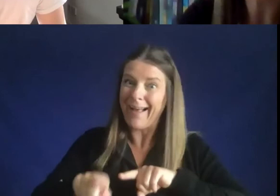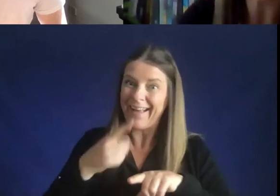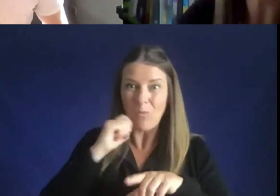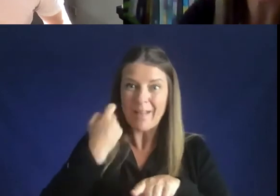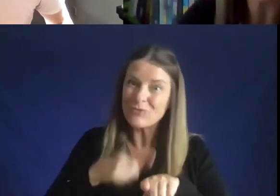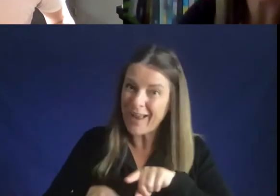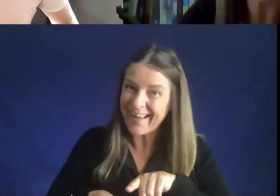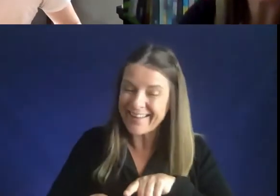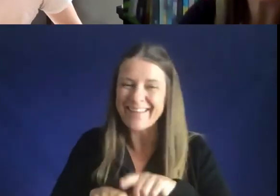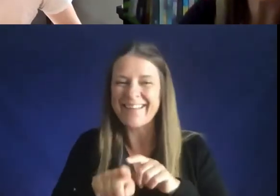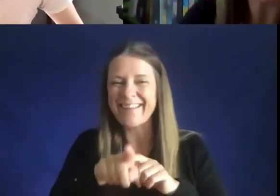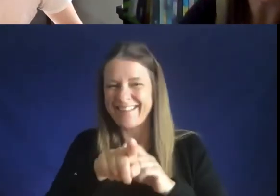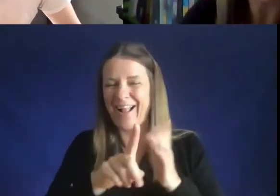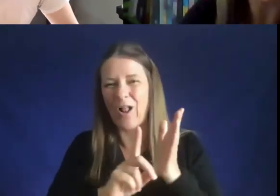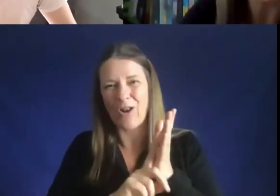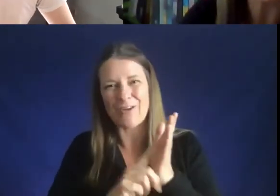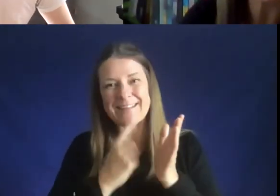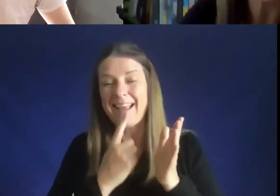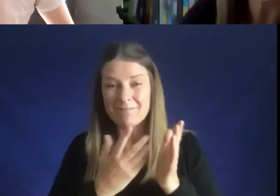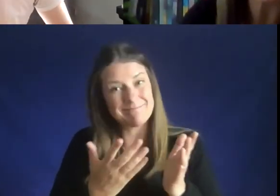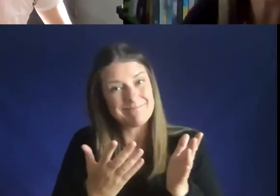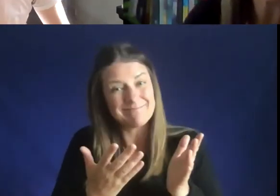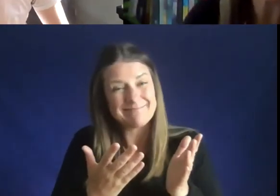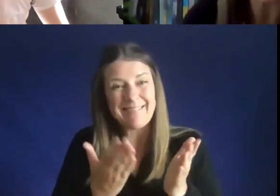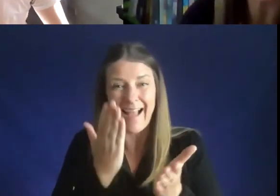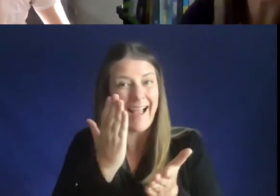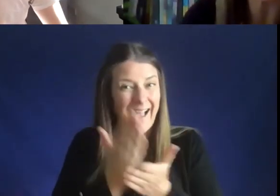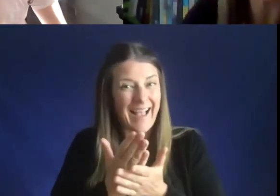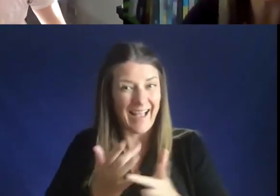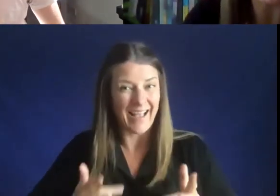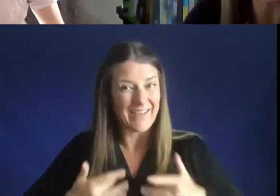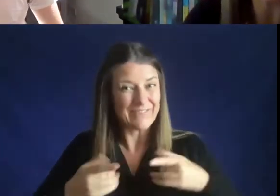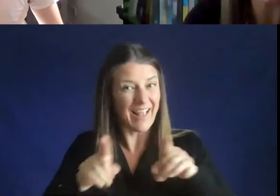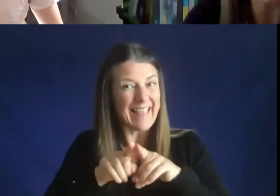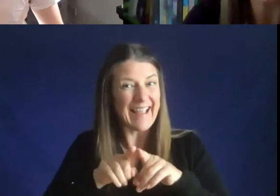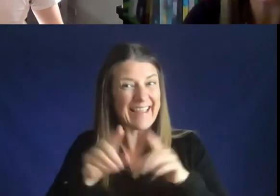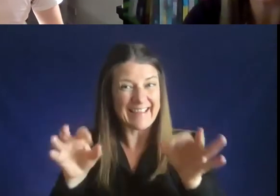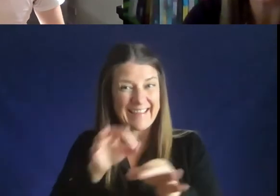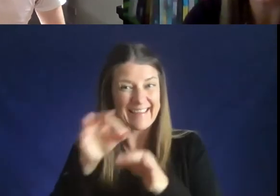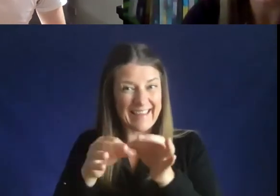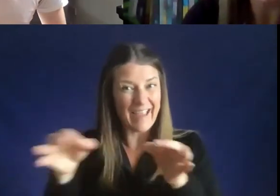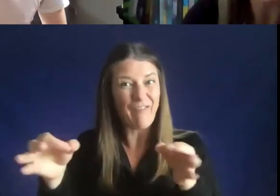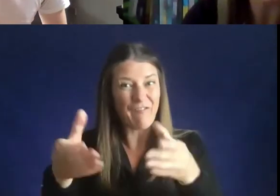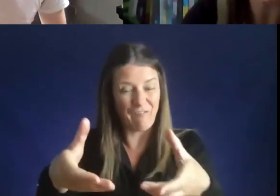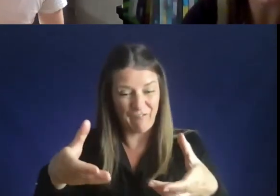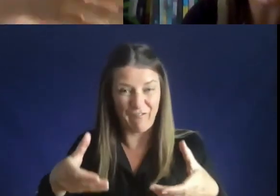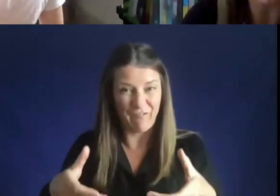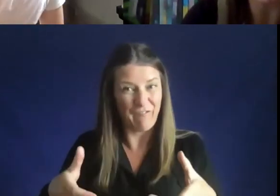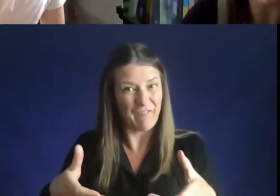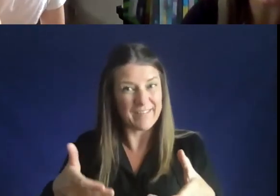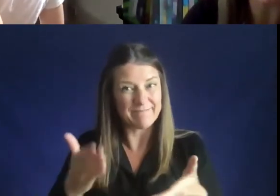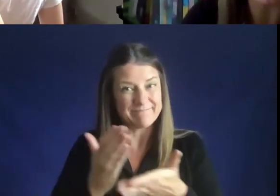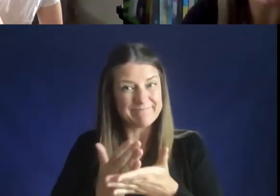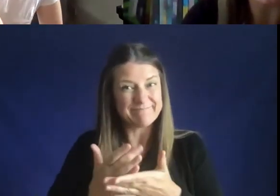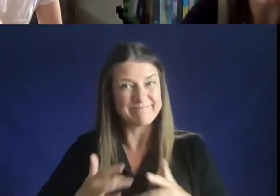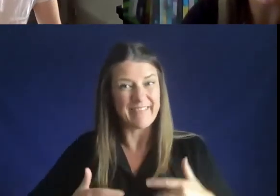would say, Ryan, I mean, it definitely does feel like a gift, you know, the way that you've presented it and packaged it, and it definitely does have that, and I